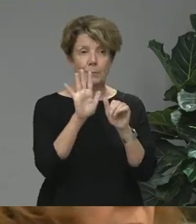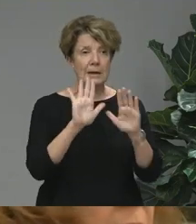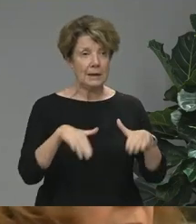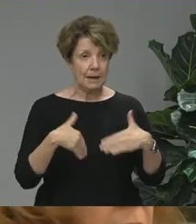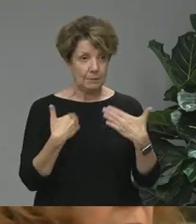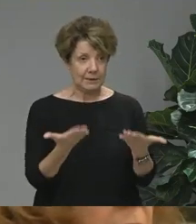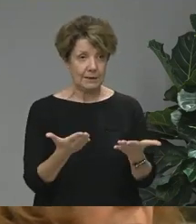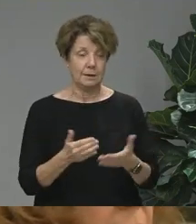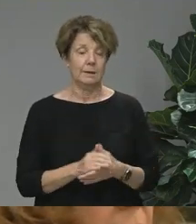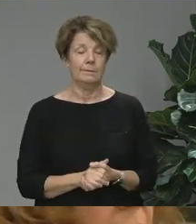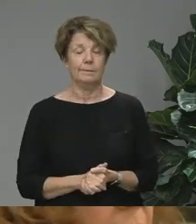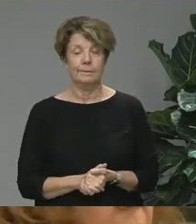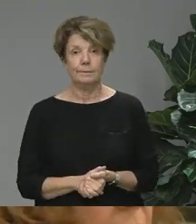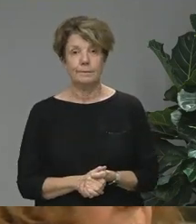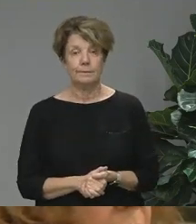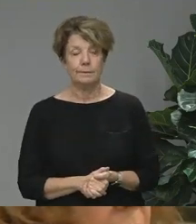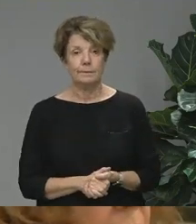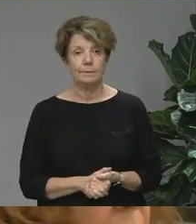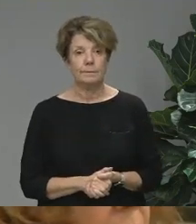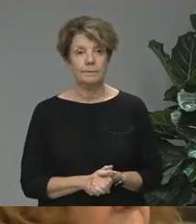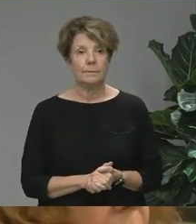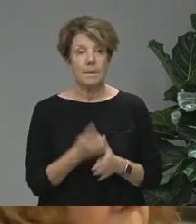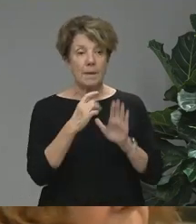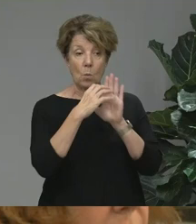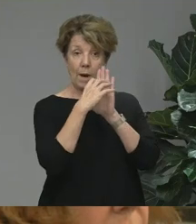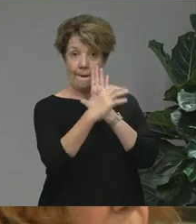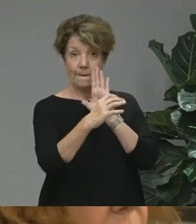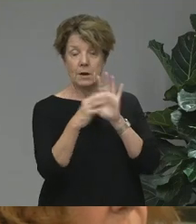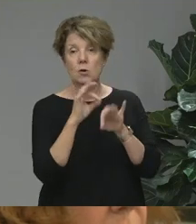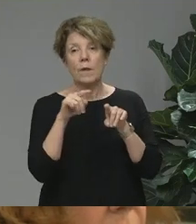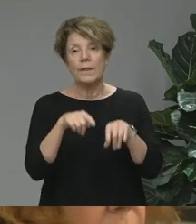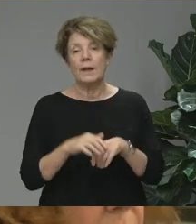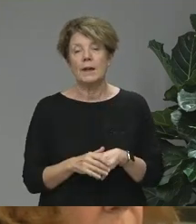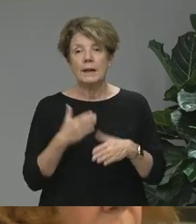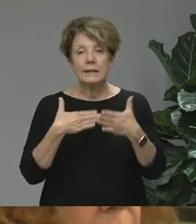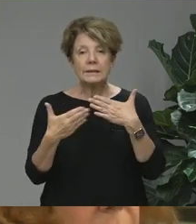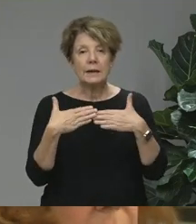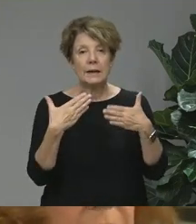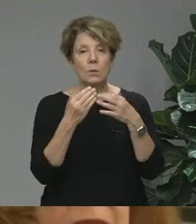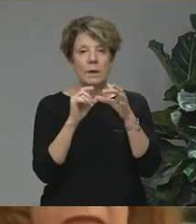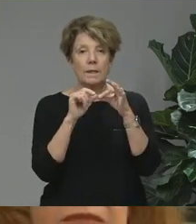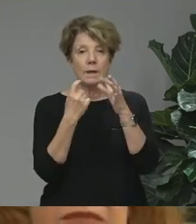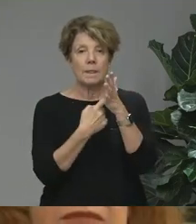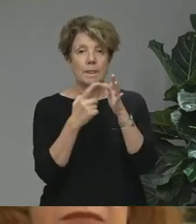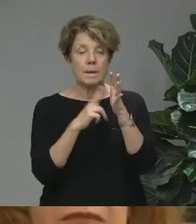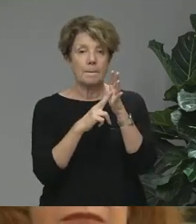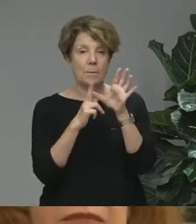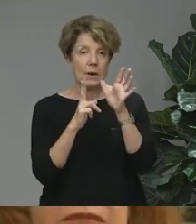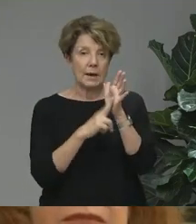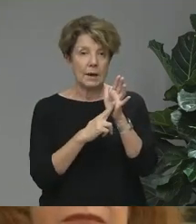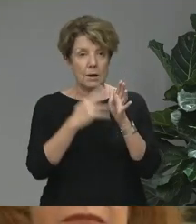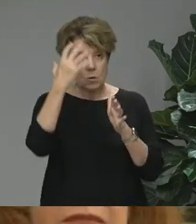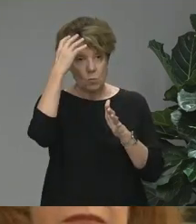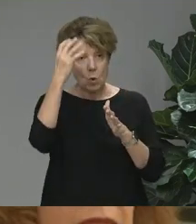presented. But one section that is not there is dealing with the Brennan Royal Commission,